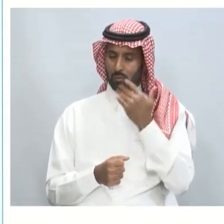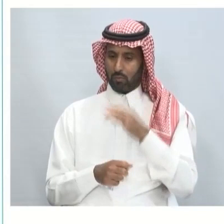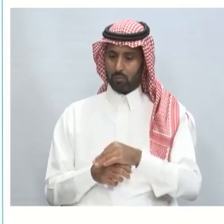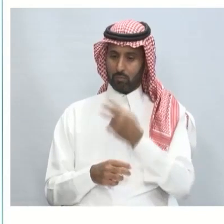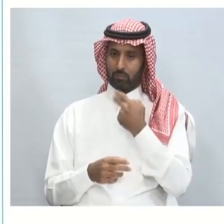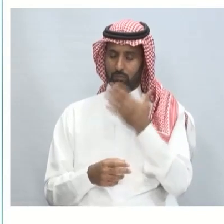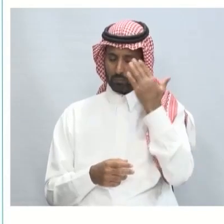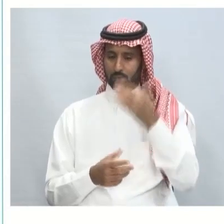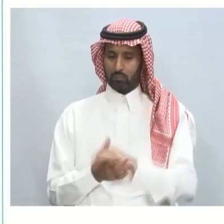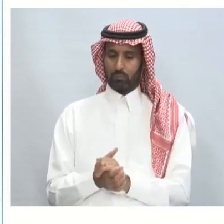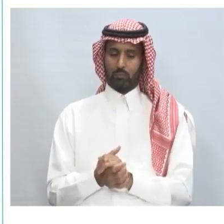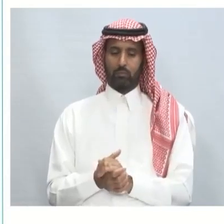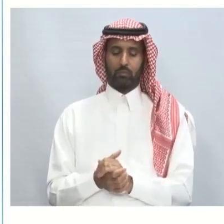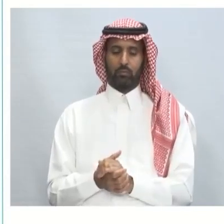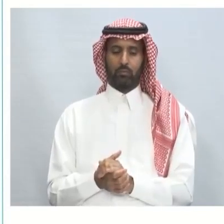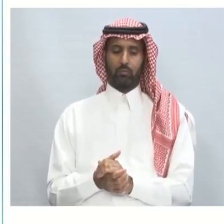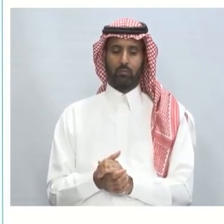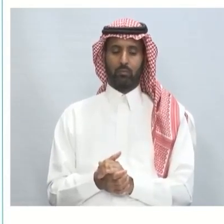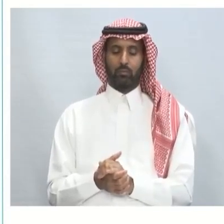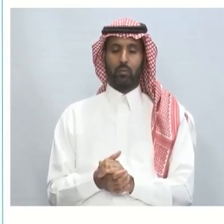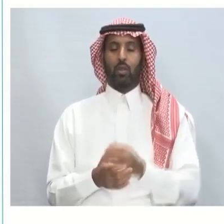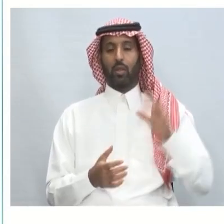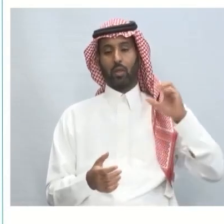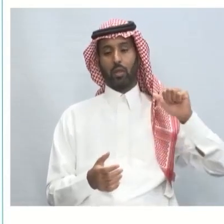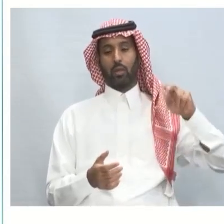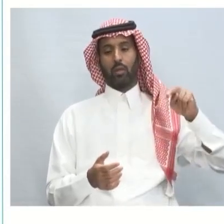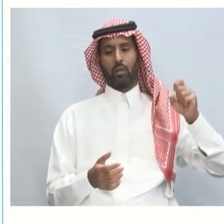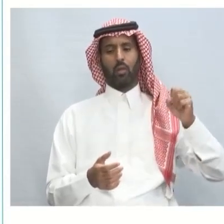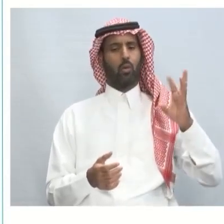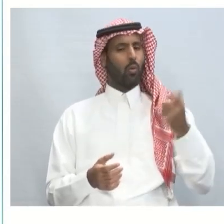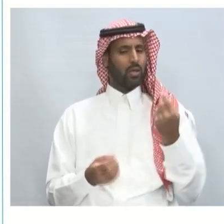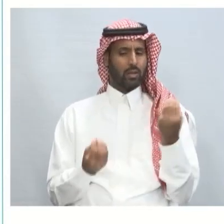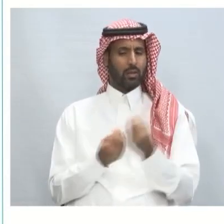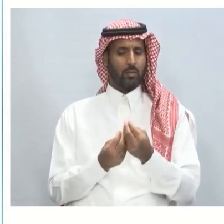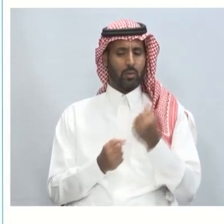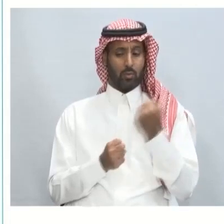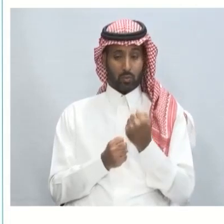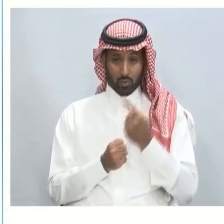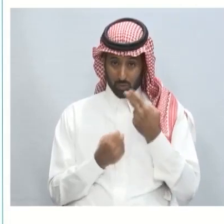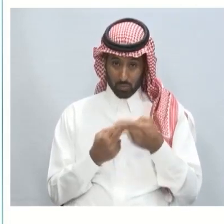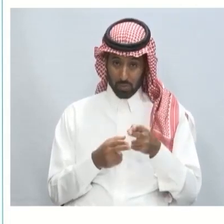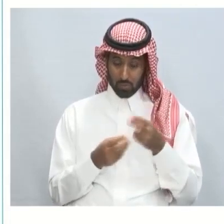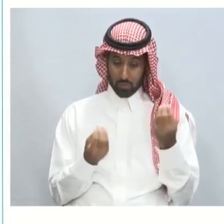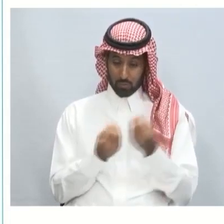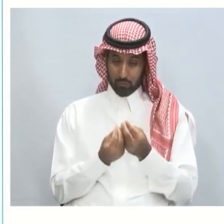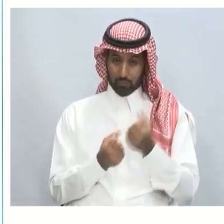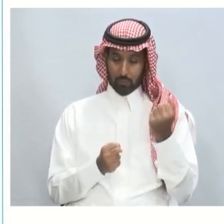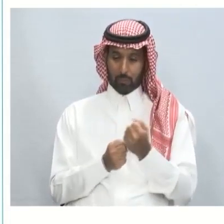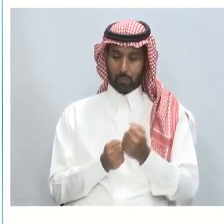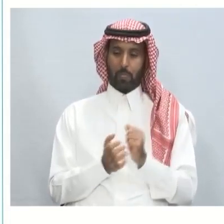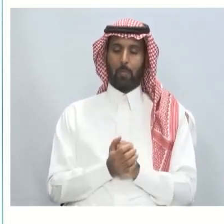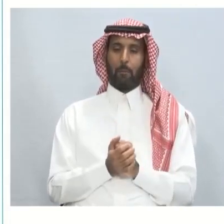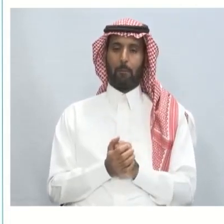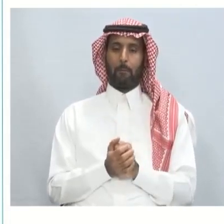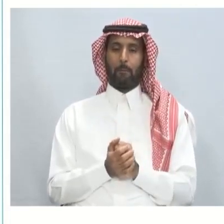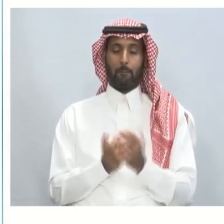respectful. Mr. Cannon, I see. What about working with others? Do any of